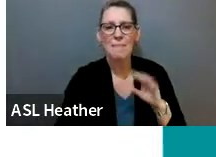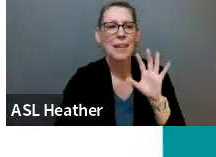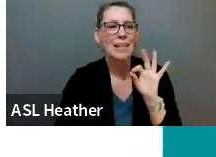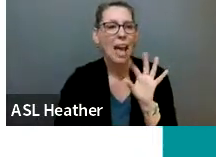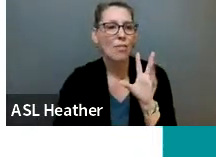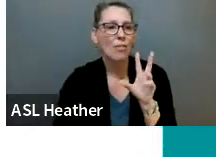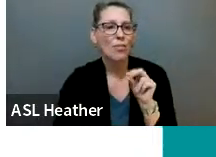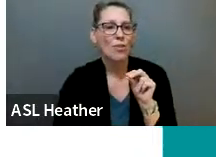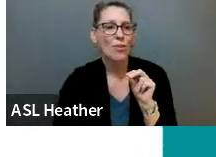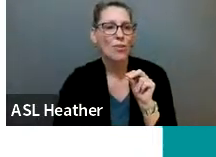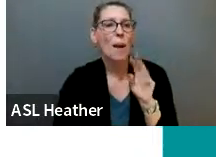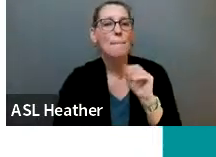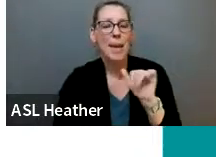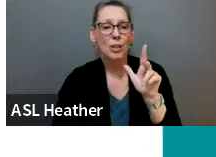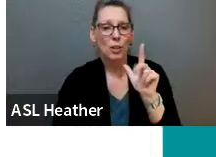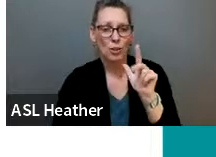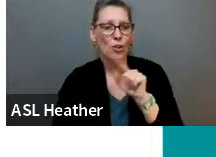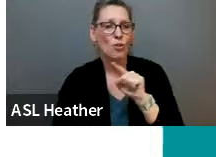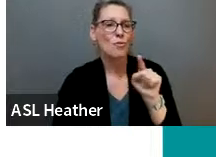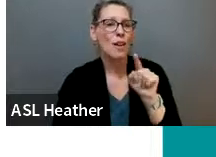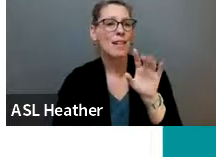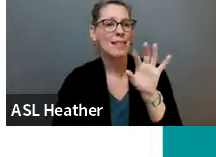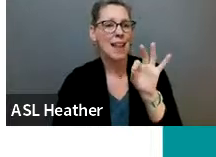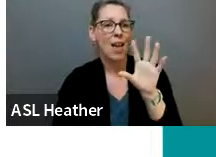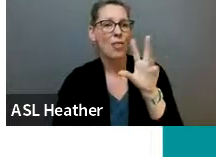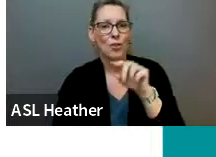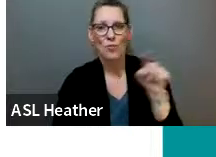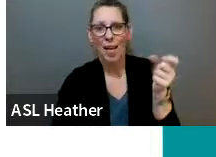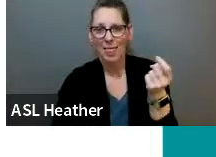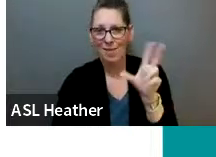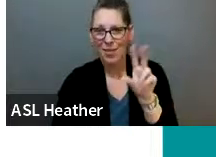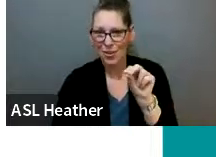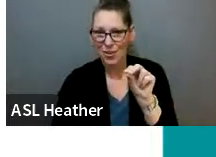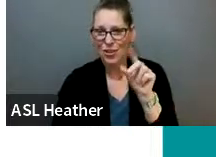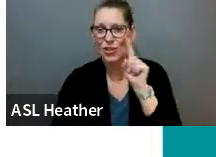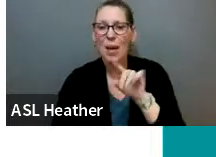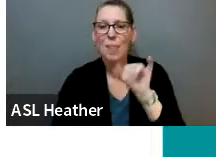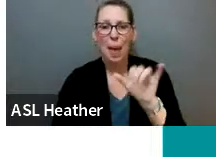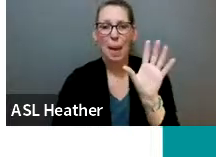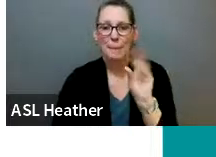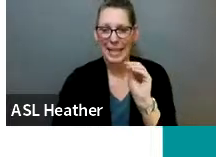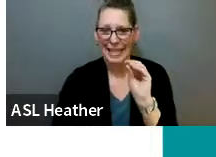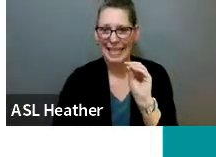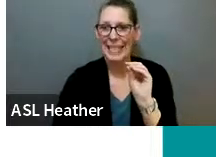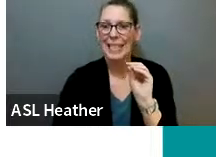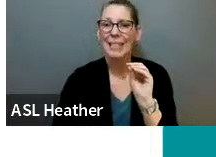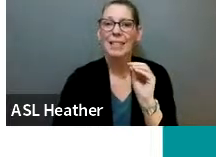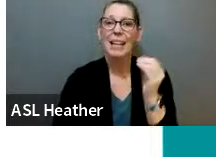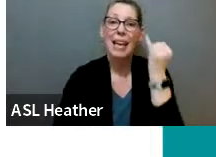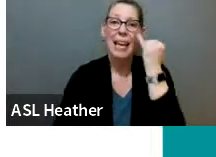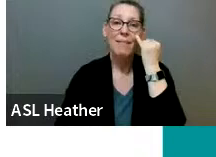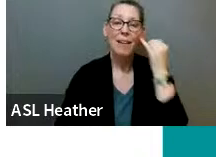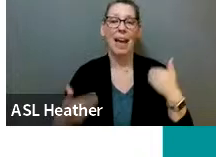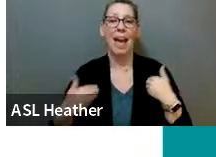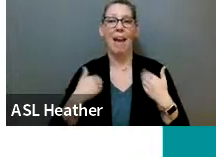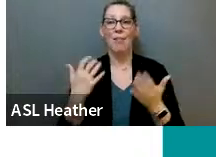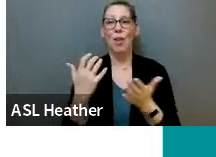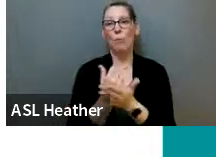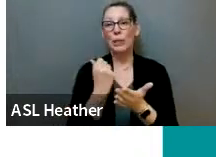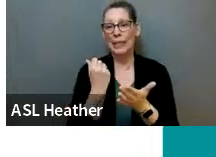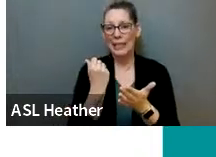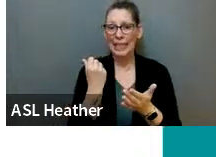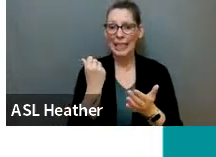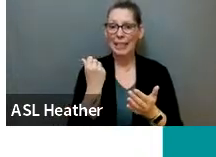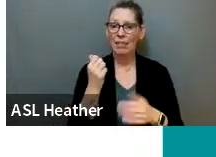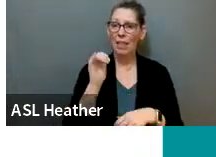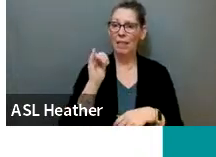a.m. So we invite you to tune in to those 2 meetings if you have the opportunity to. This